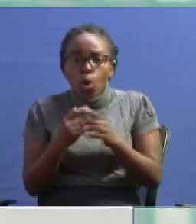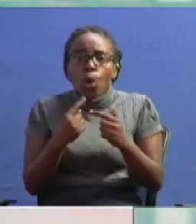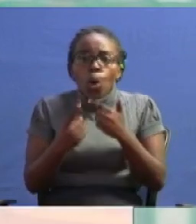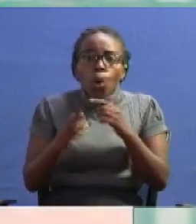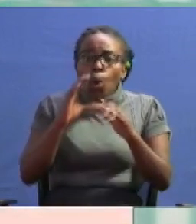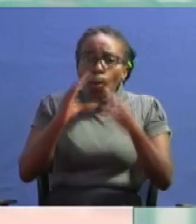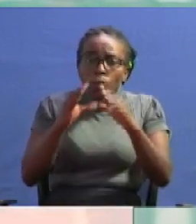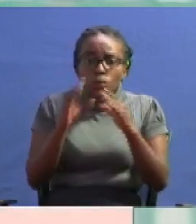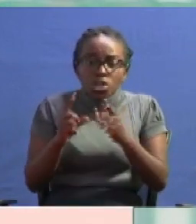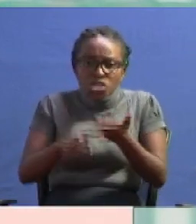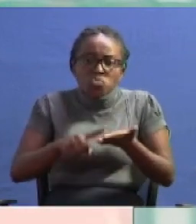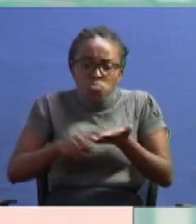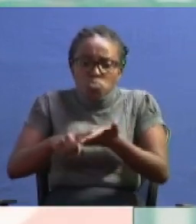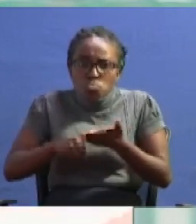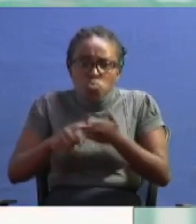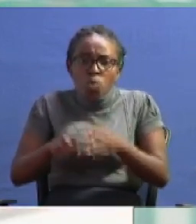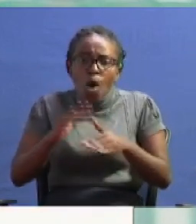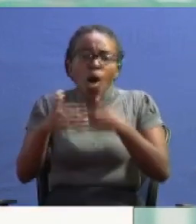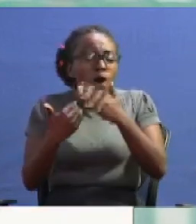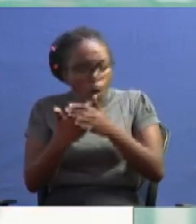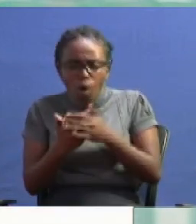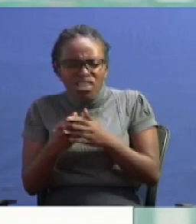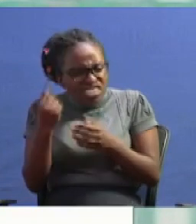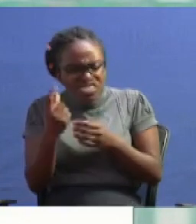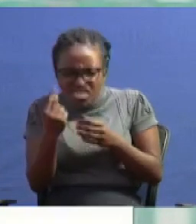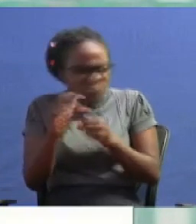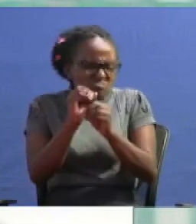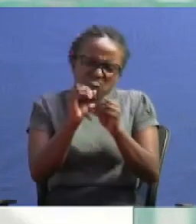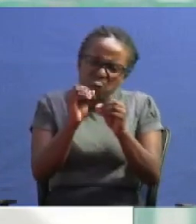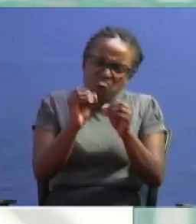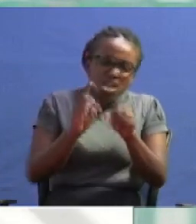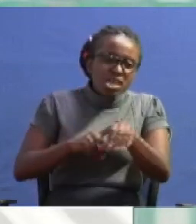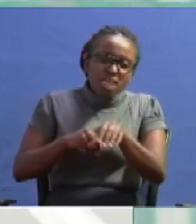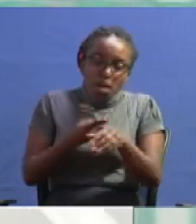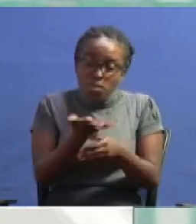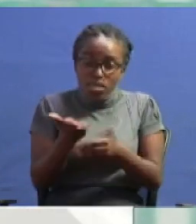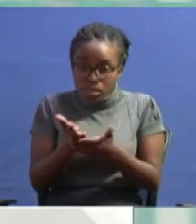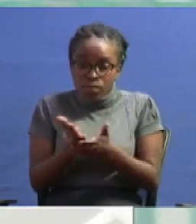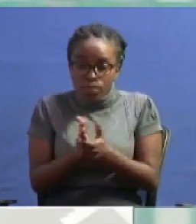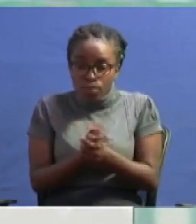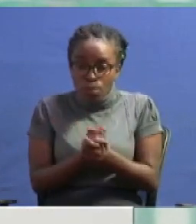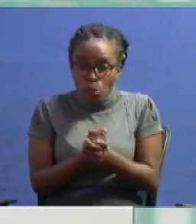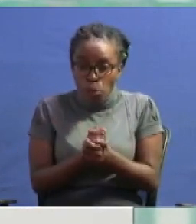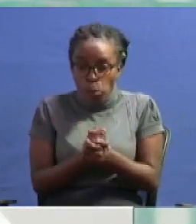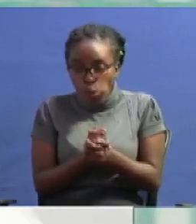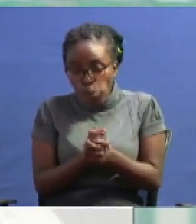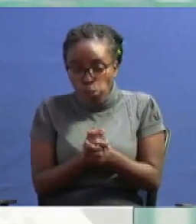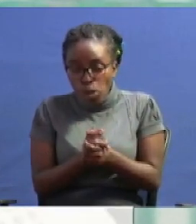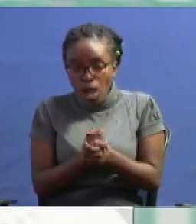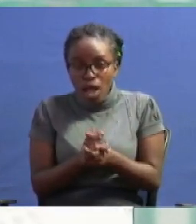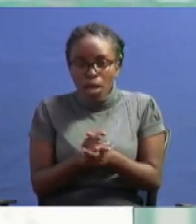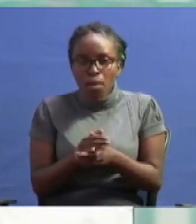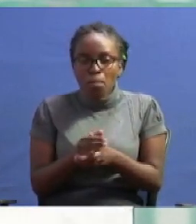They get paid to pass bills they don't even understand. But you have a guy who has been on ground executing the same